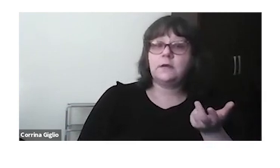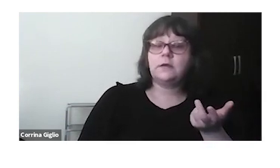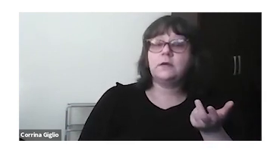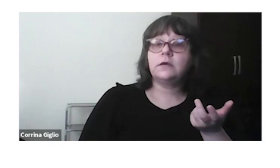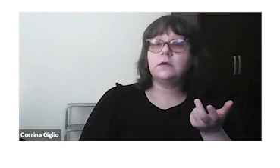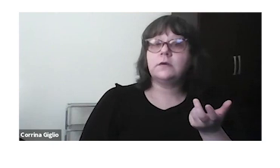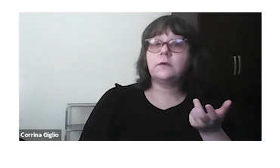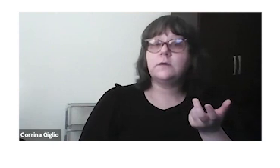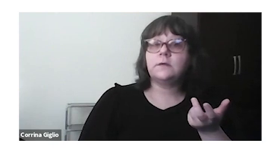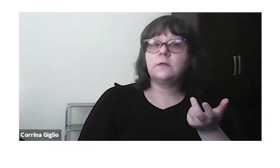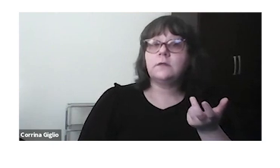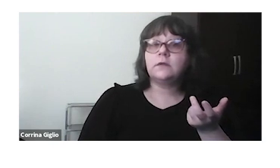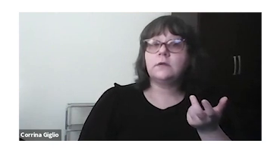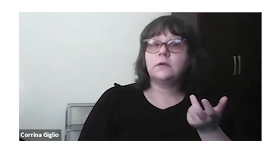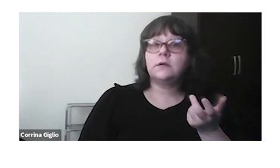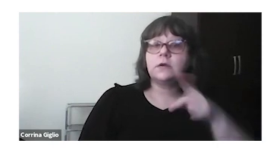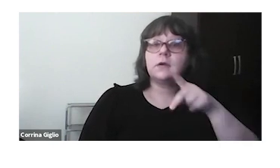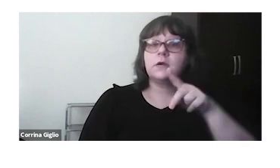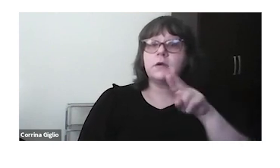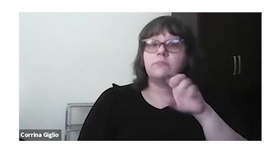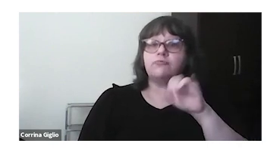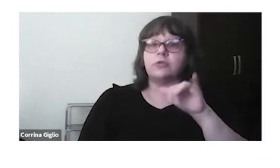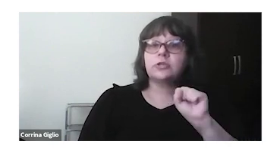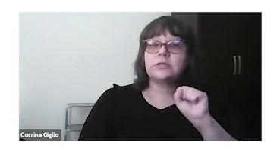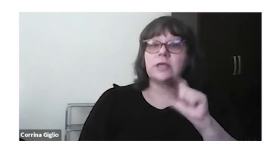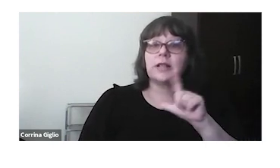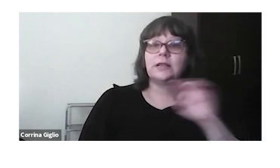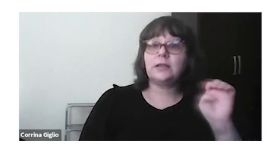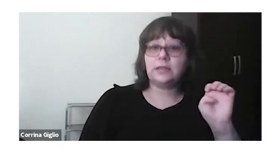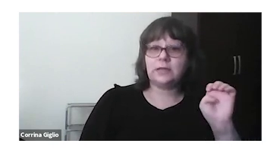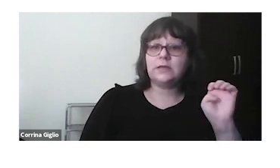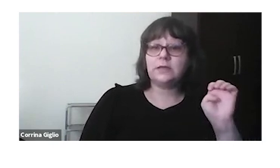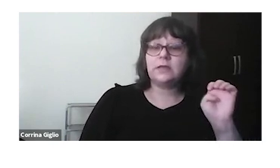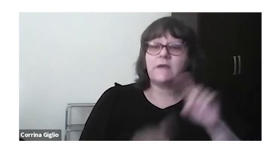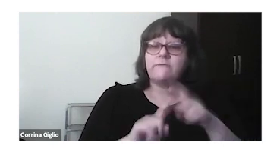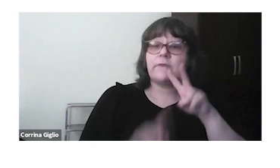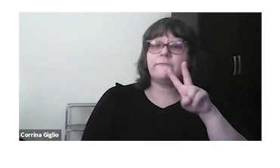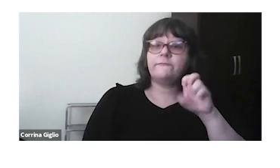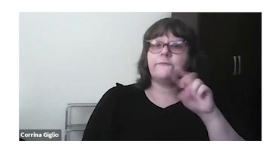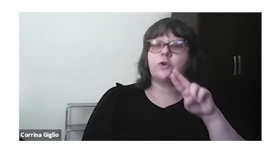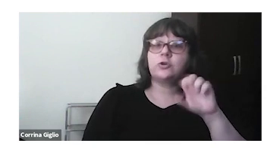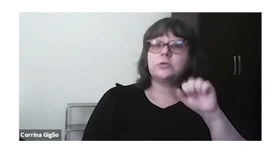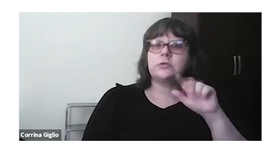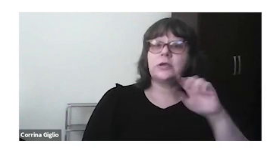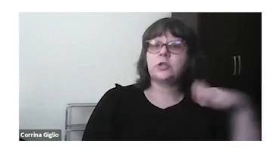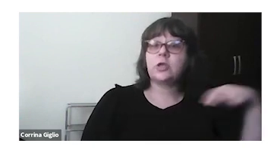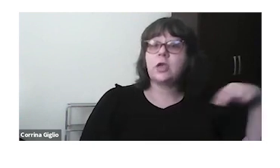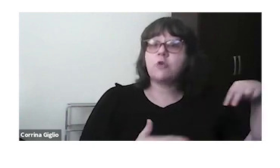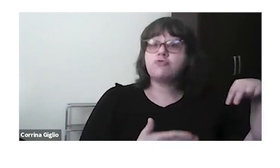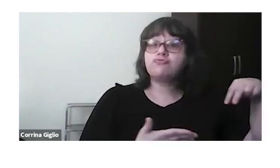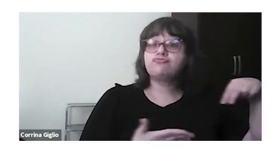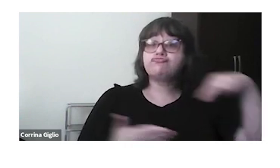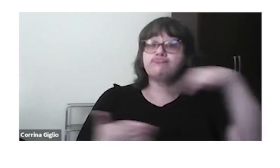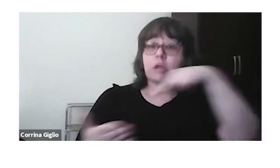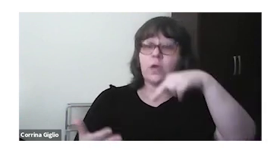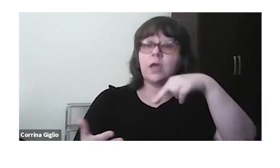the model Precious Lee. This is an image from a Versace runway, when she was one of a